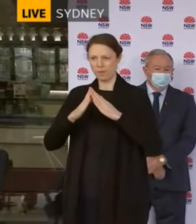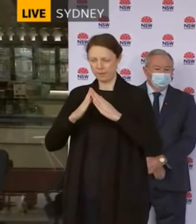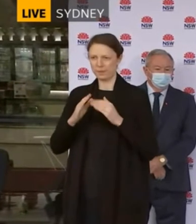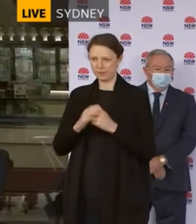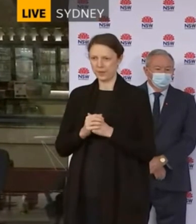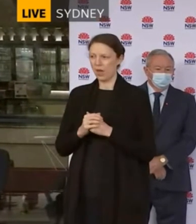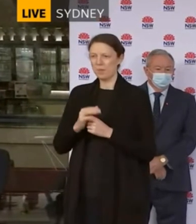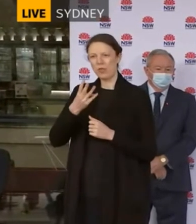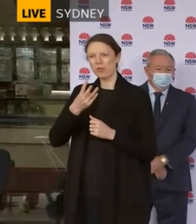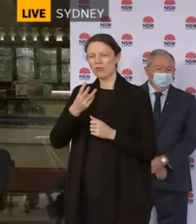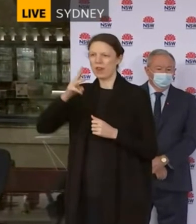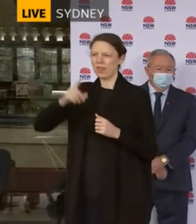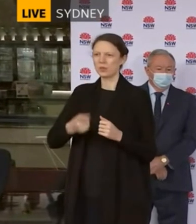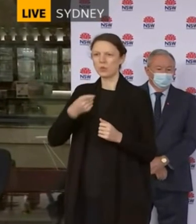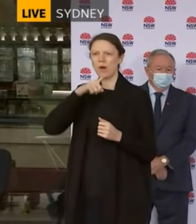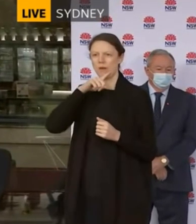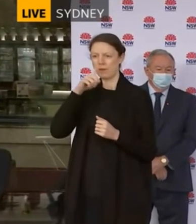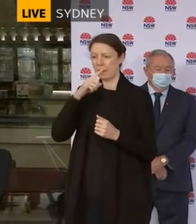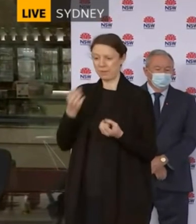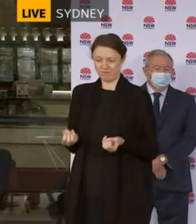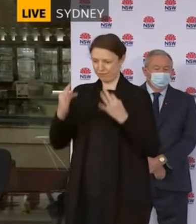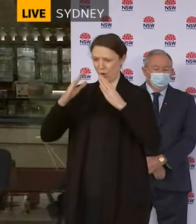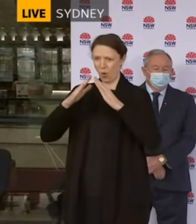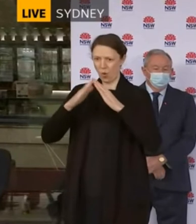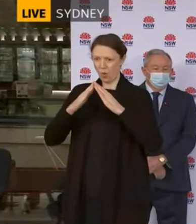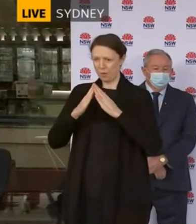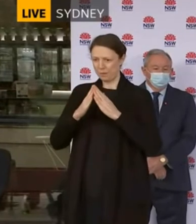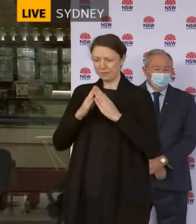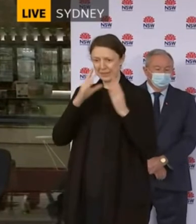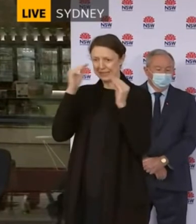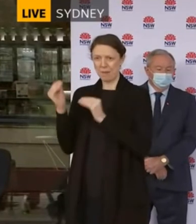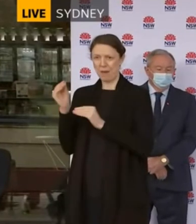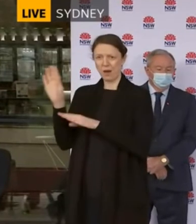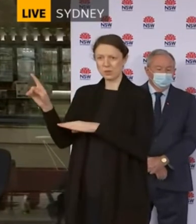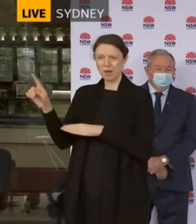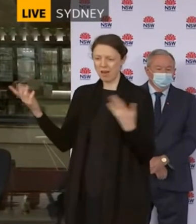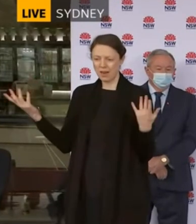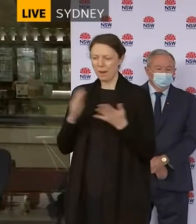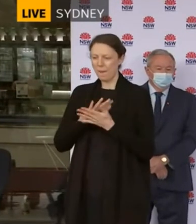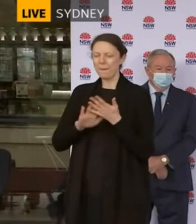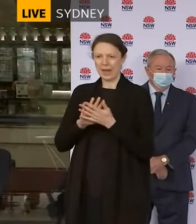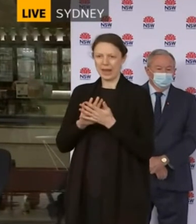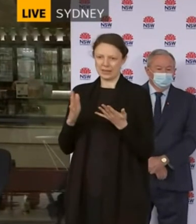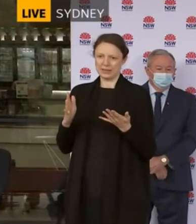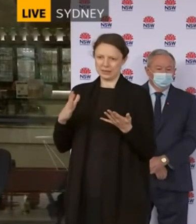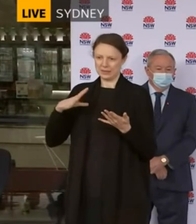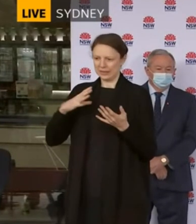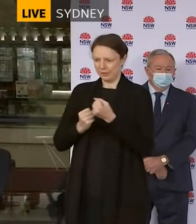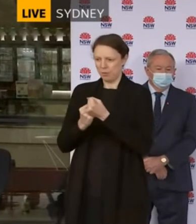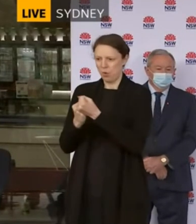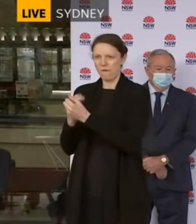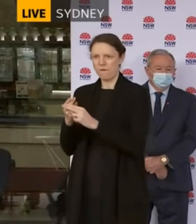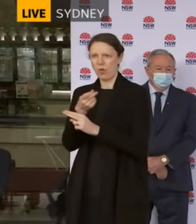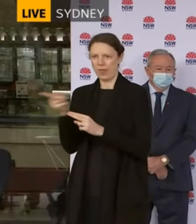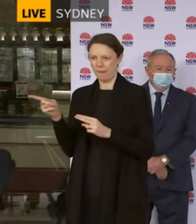sleepers. This program was very successful during the pandemic in getting people into temporary accommodation.